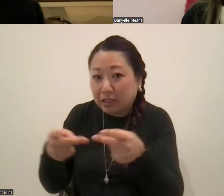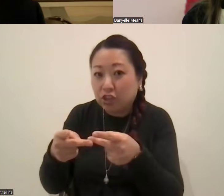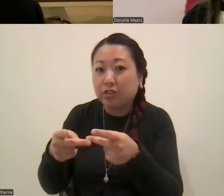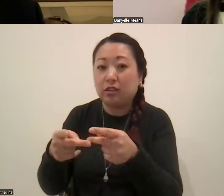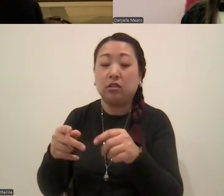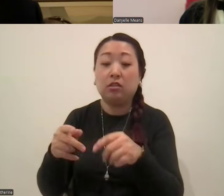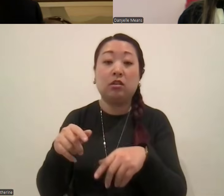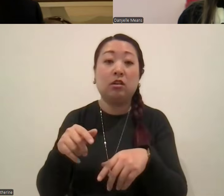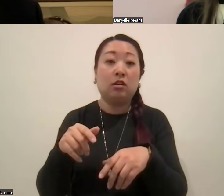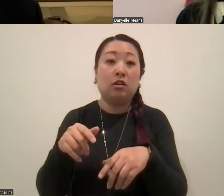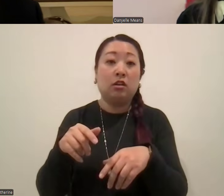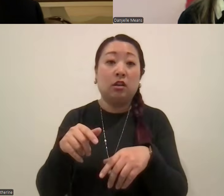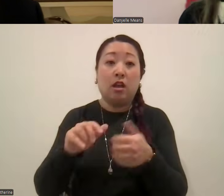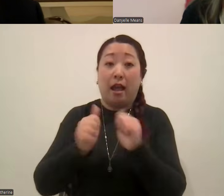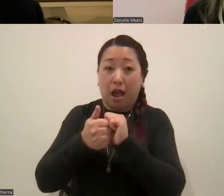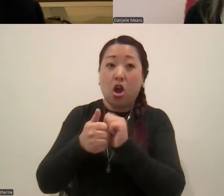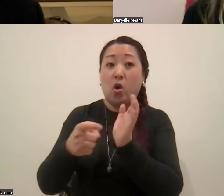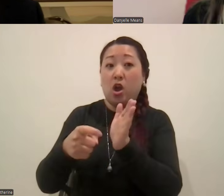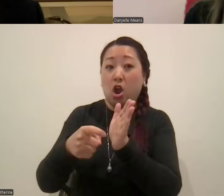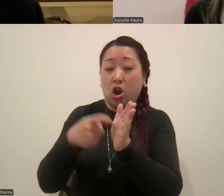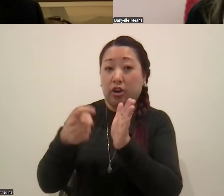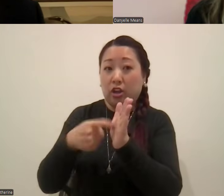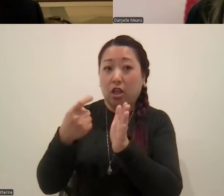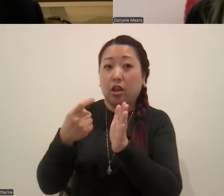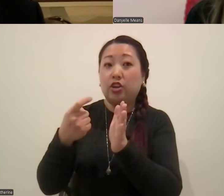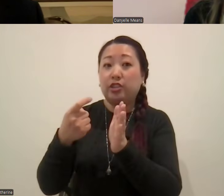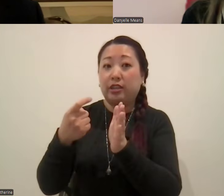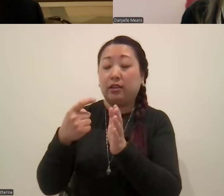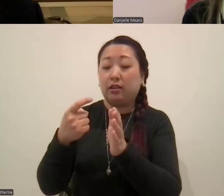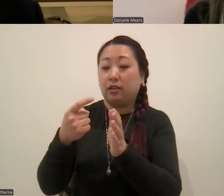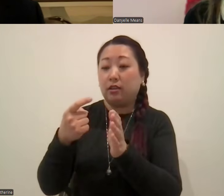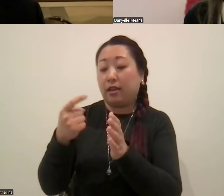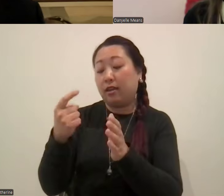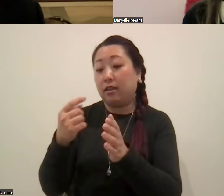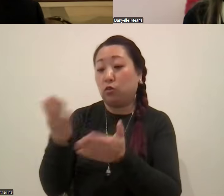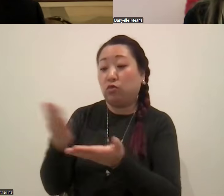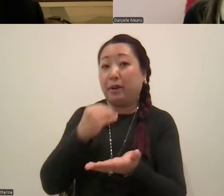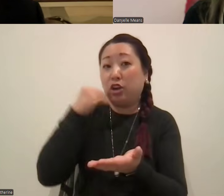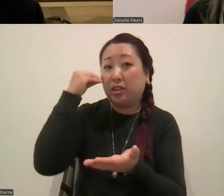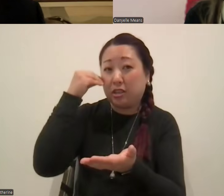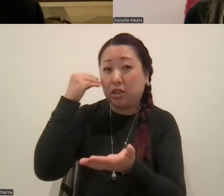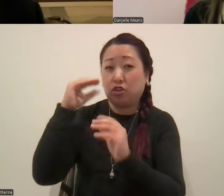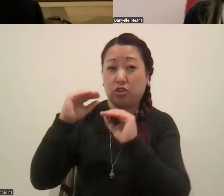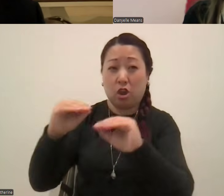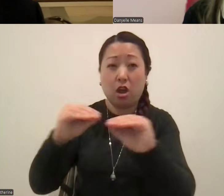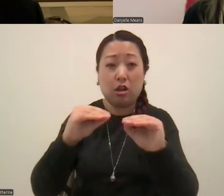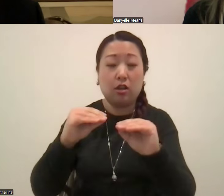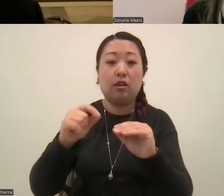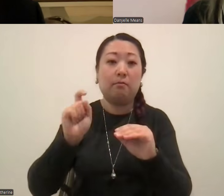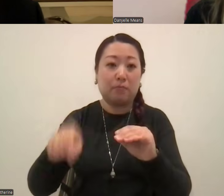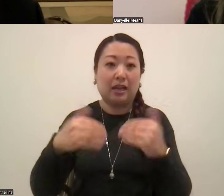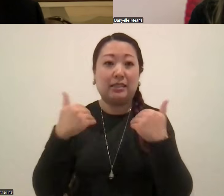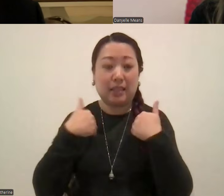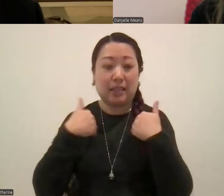is taught, I think has to include this kind of reciprocity that